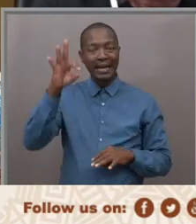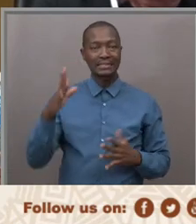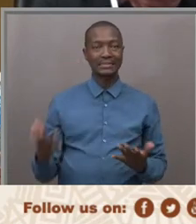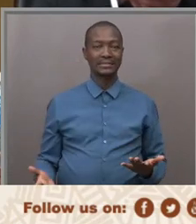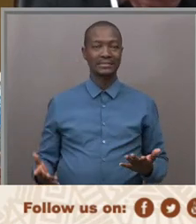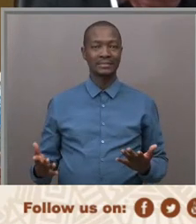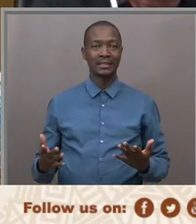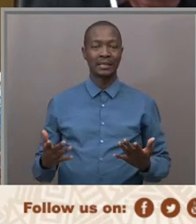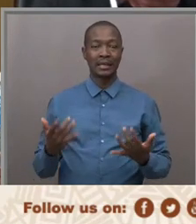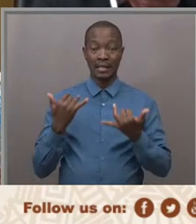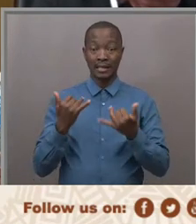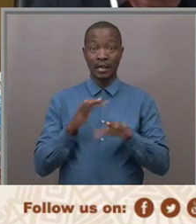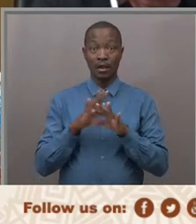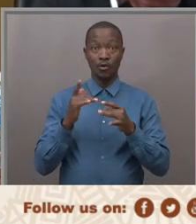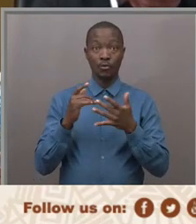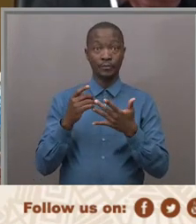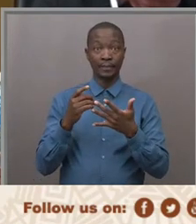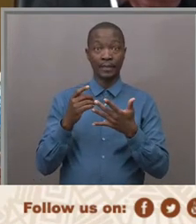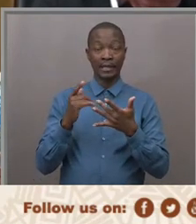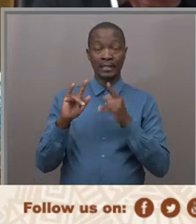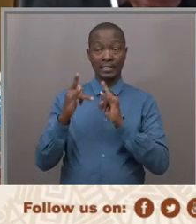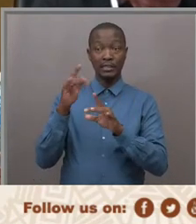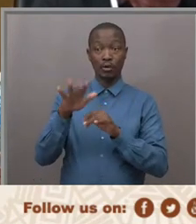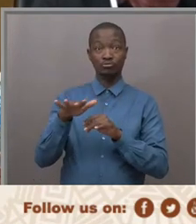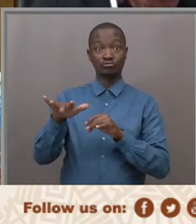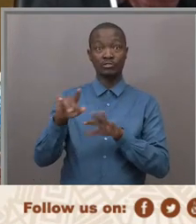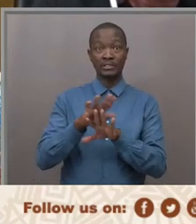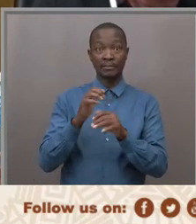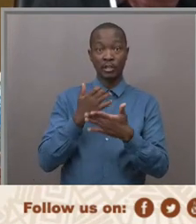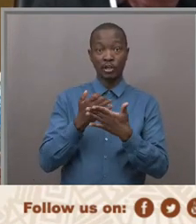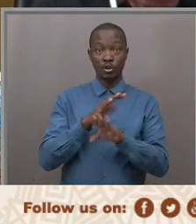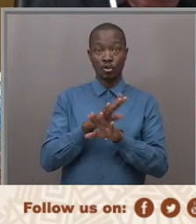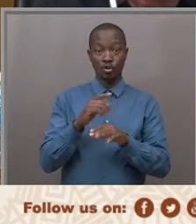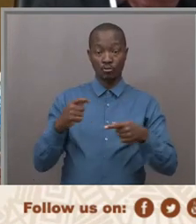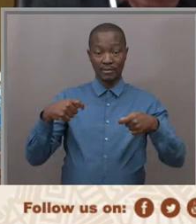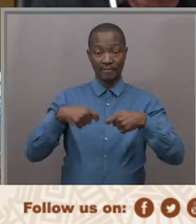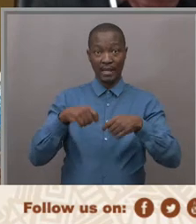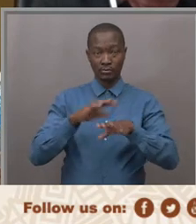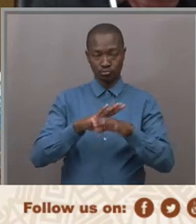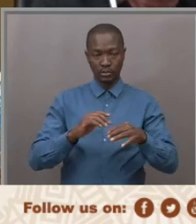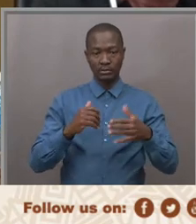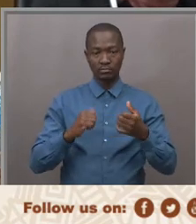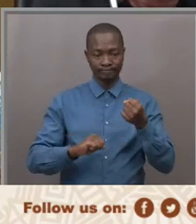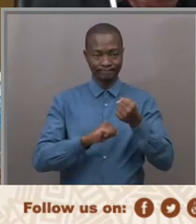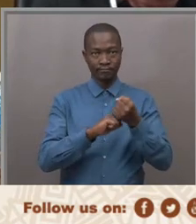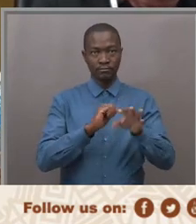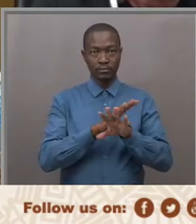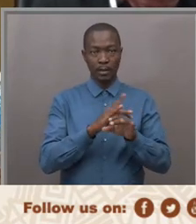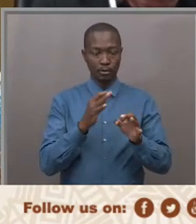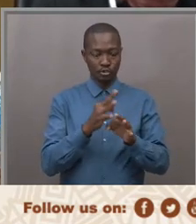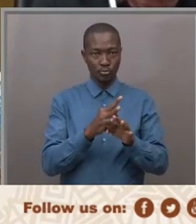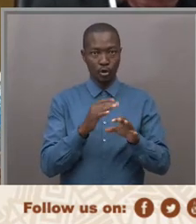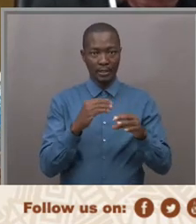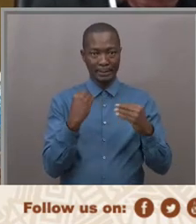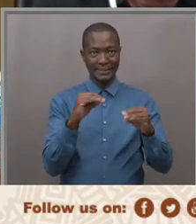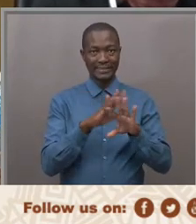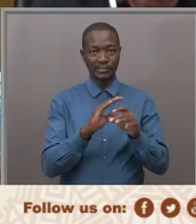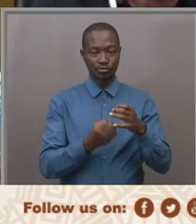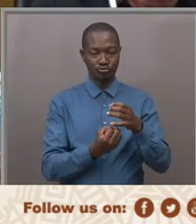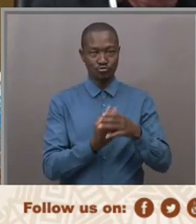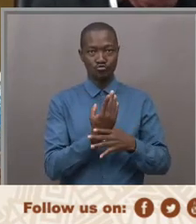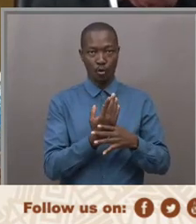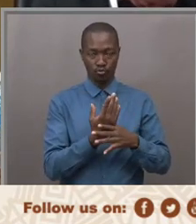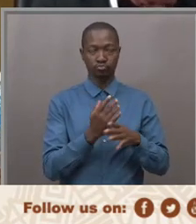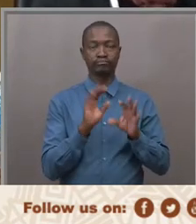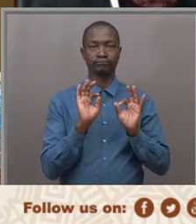Economy Fund is going to support township startup businesses and small businesses to grow in a way never seen